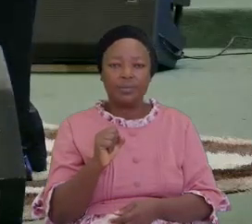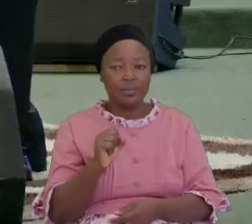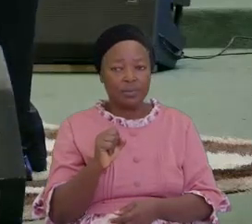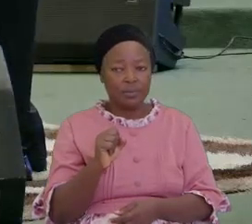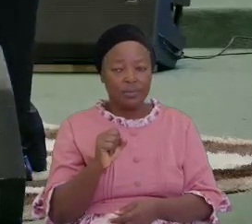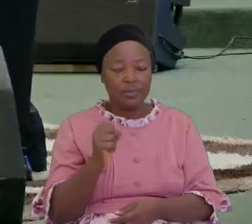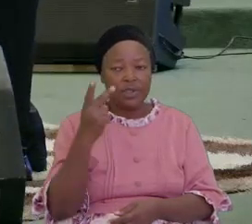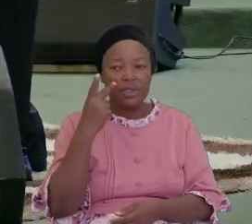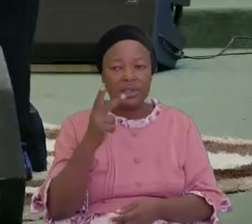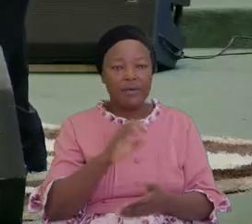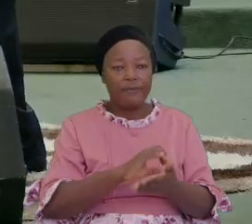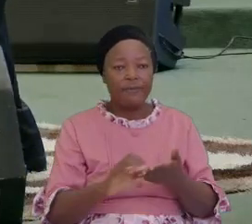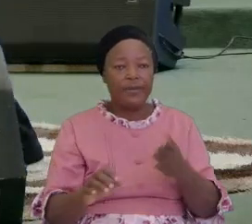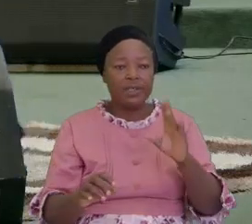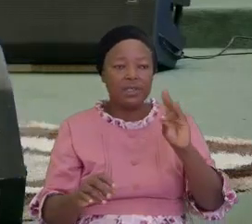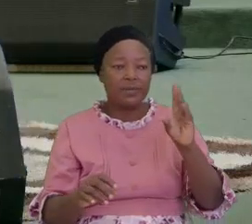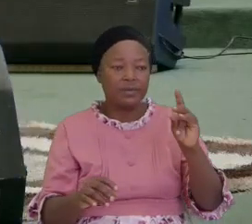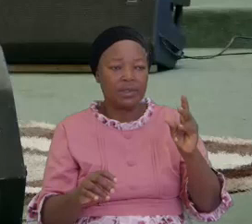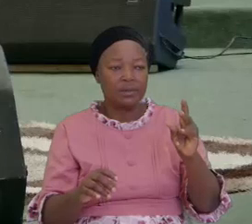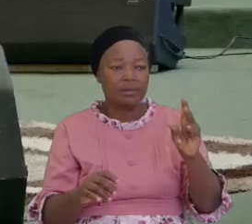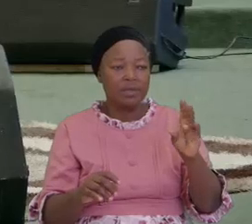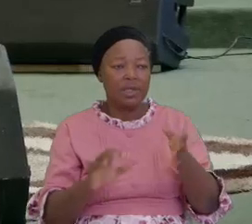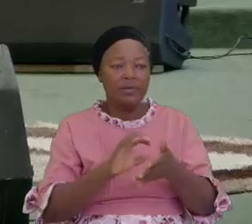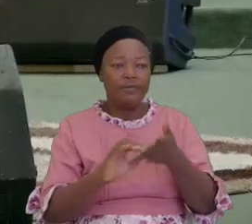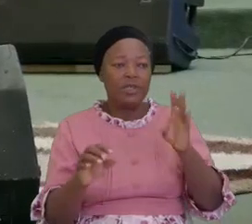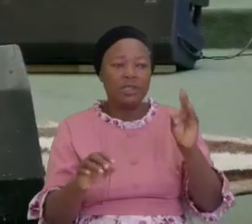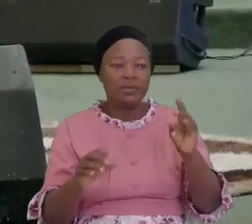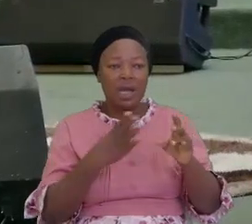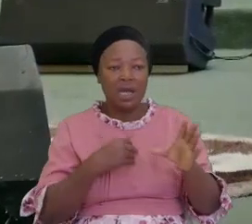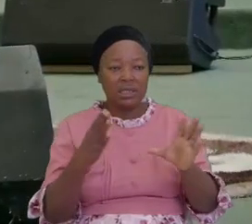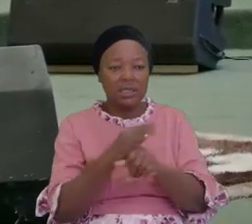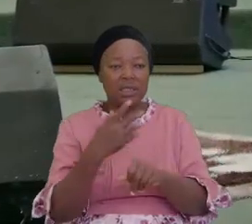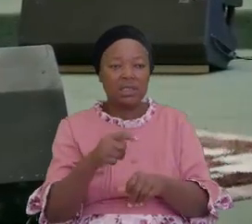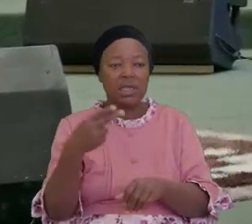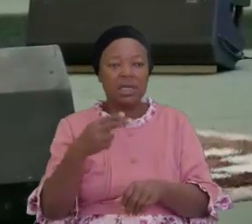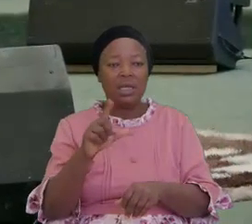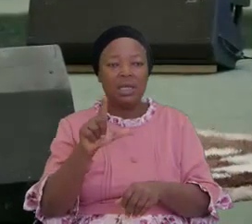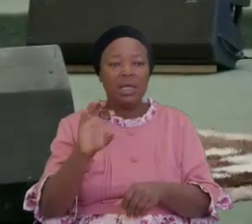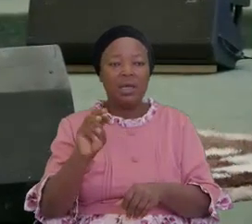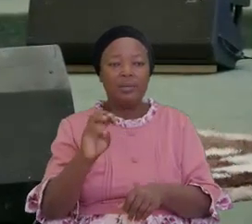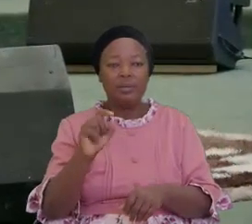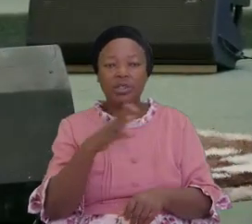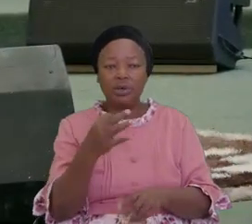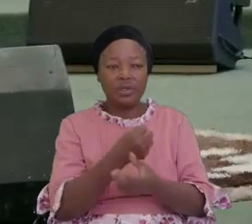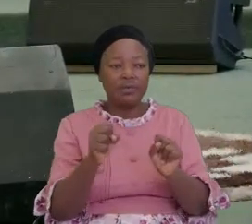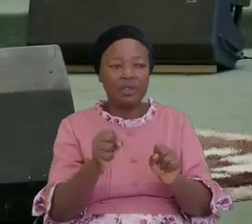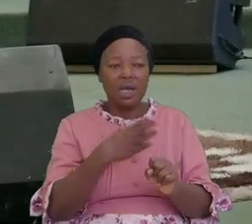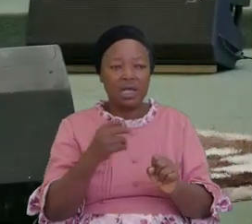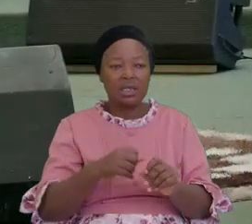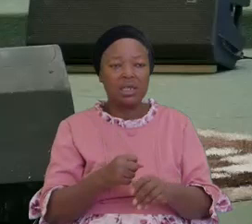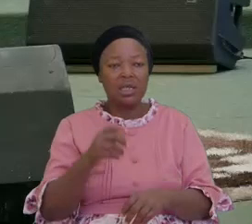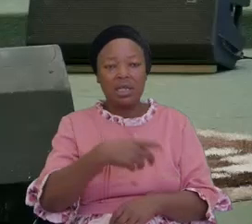Look at verse 17. In verse 17, and take the helmet of salvation and the sword of